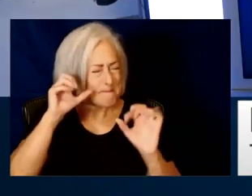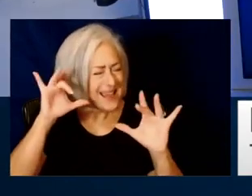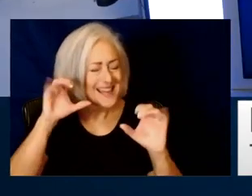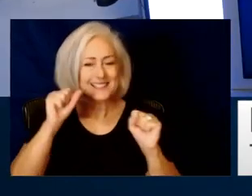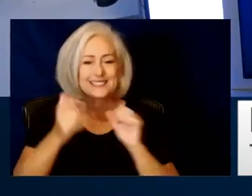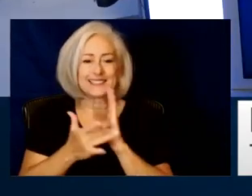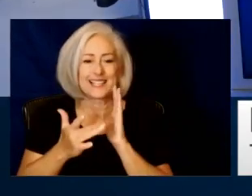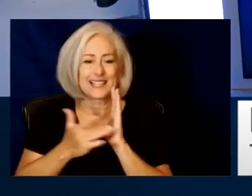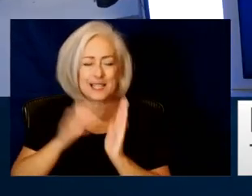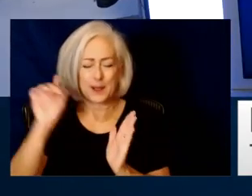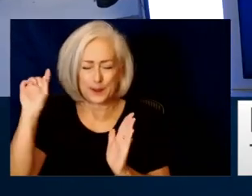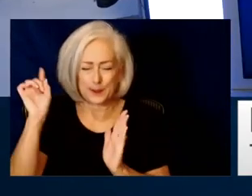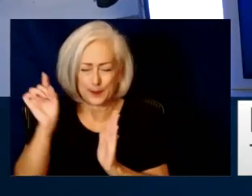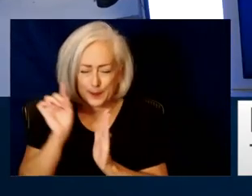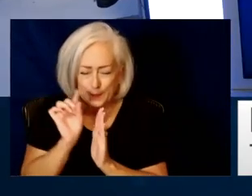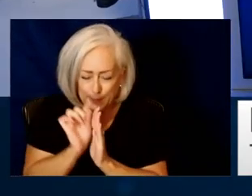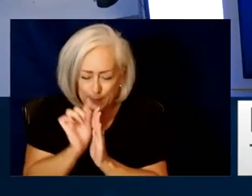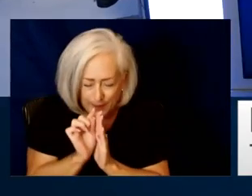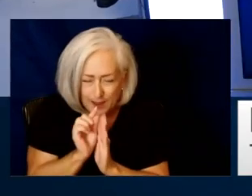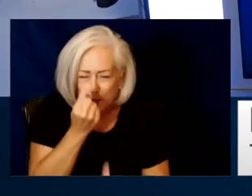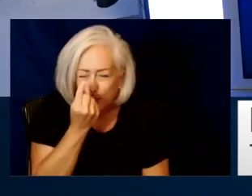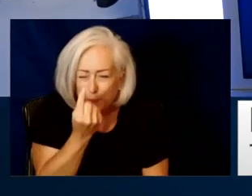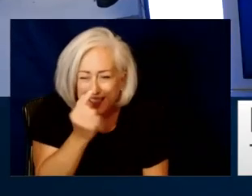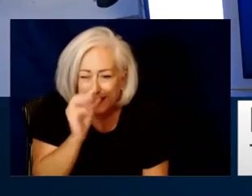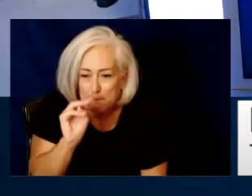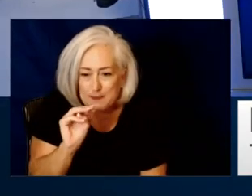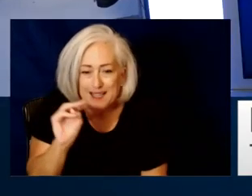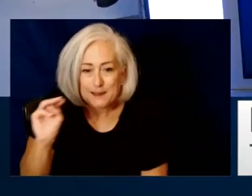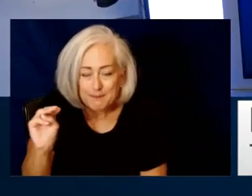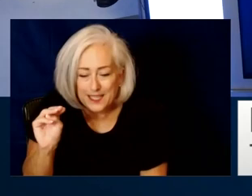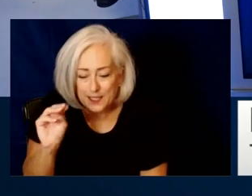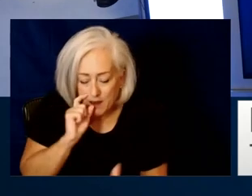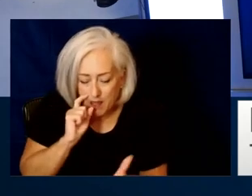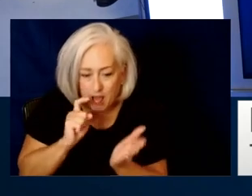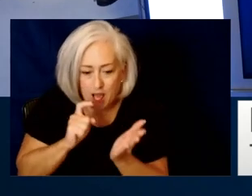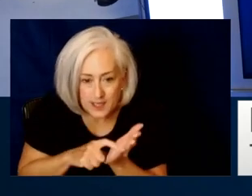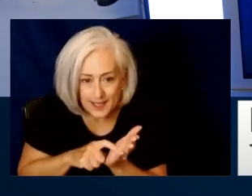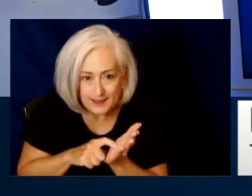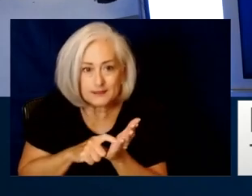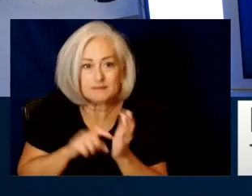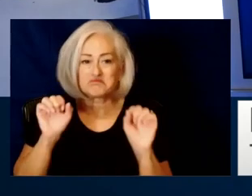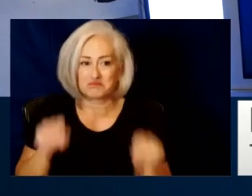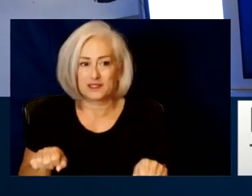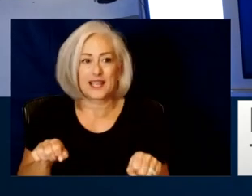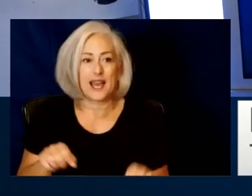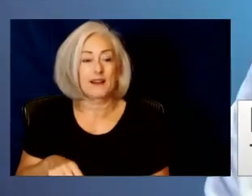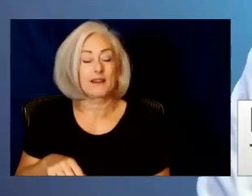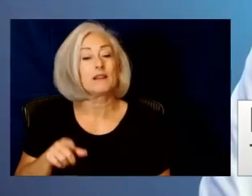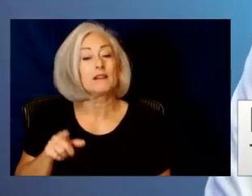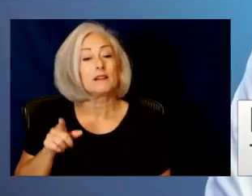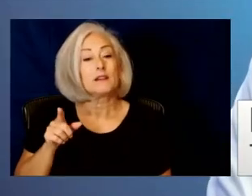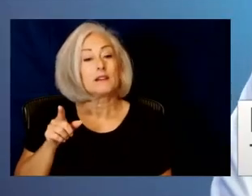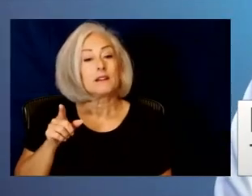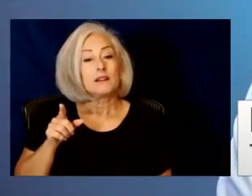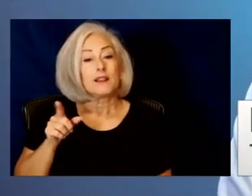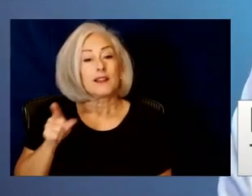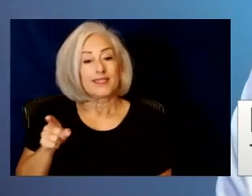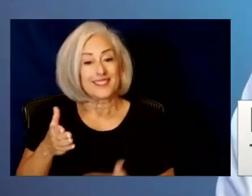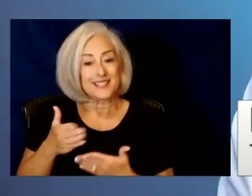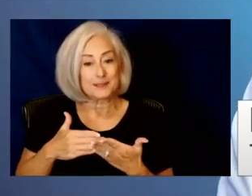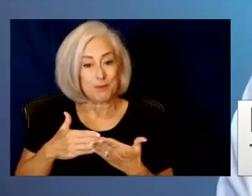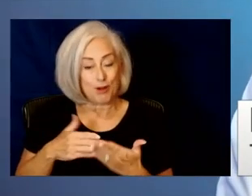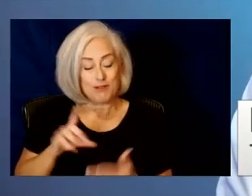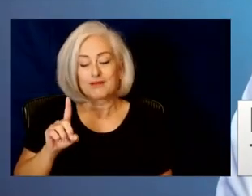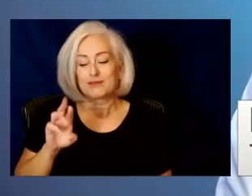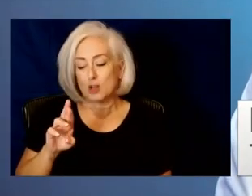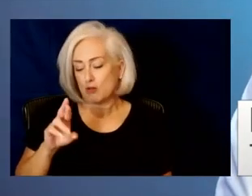1 millimeter, you can detect little nodules. And this part of the, you know, I think as Dr. Pike mentioned,